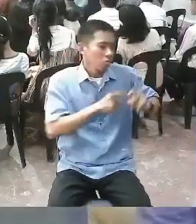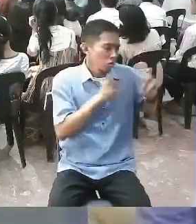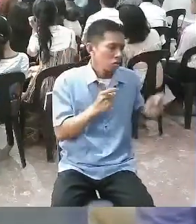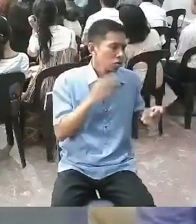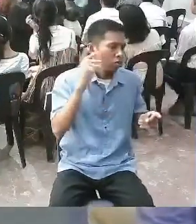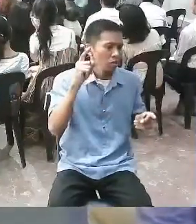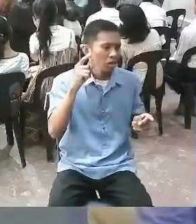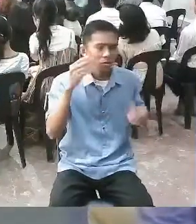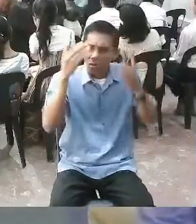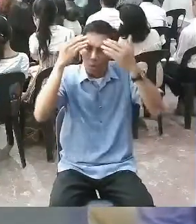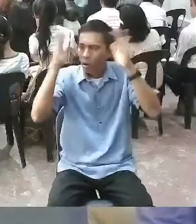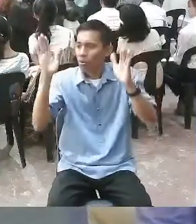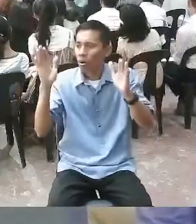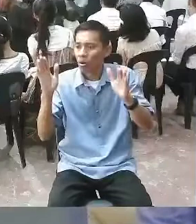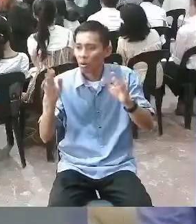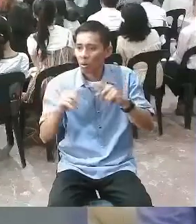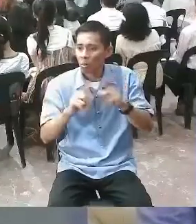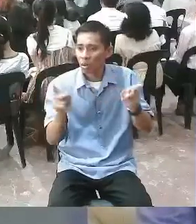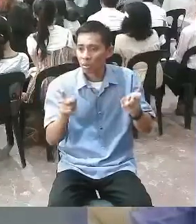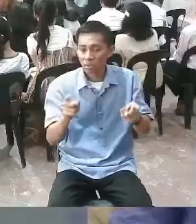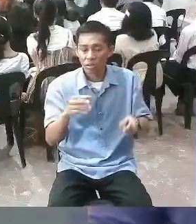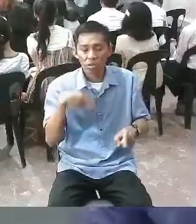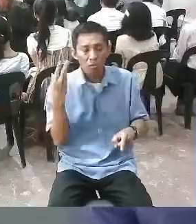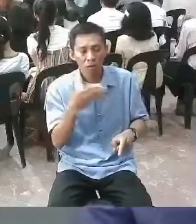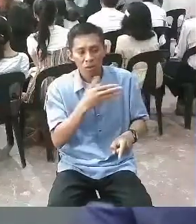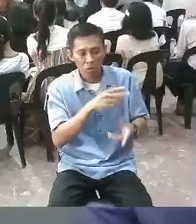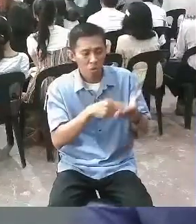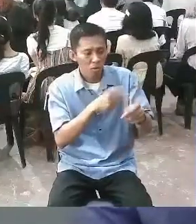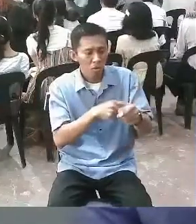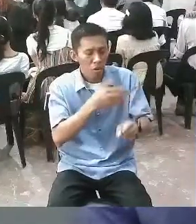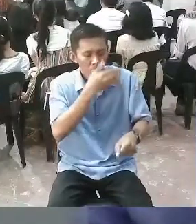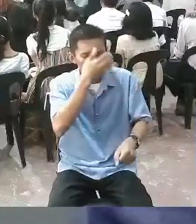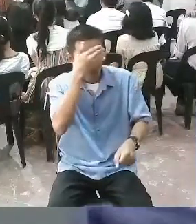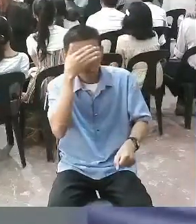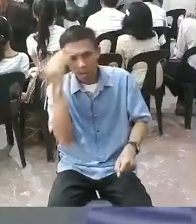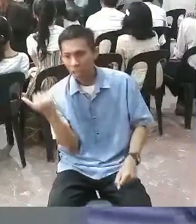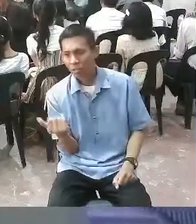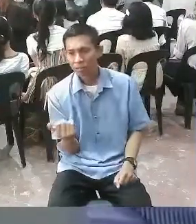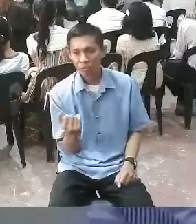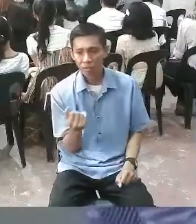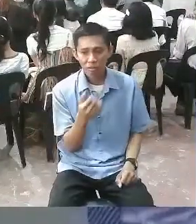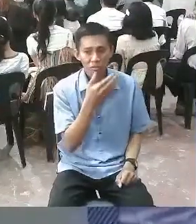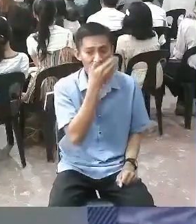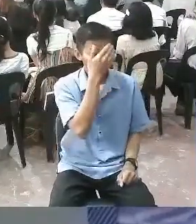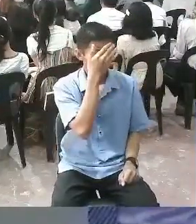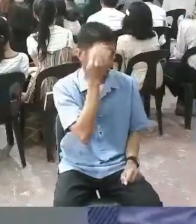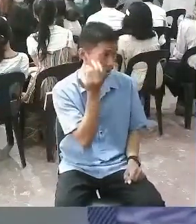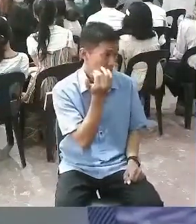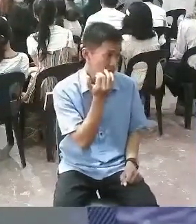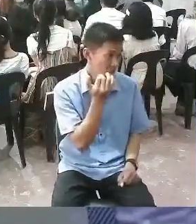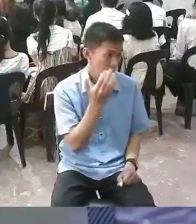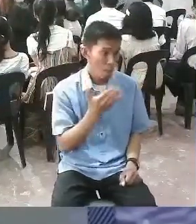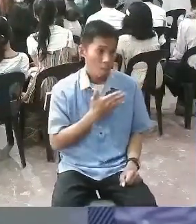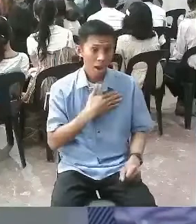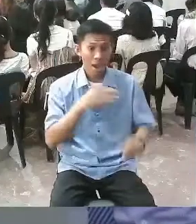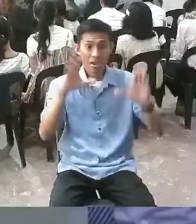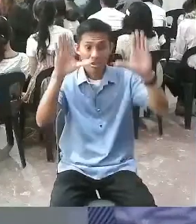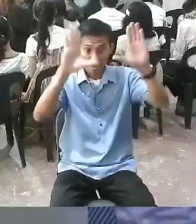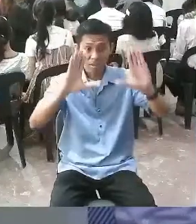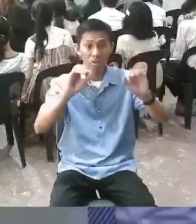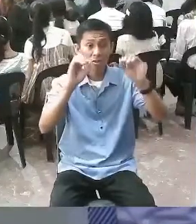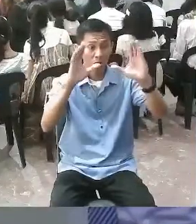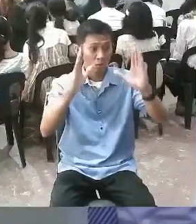know. And we forget. Okay. And so my Sunday school teacher